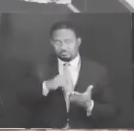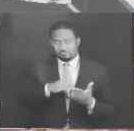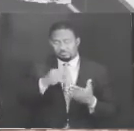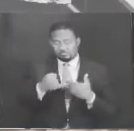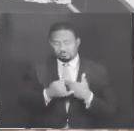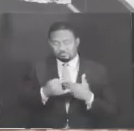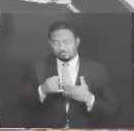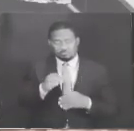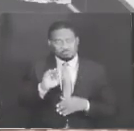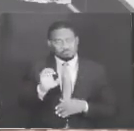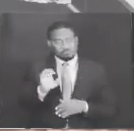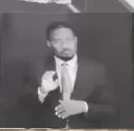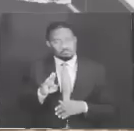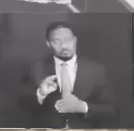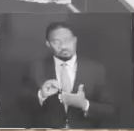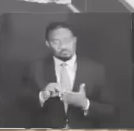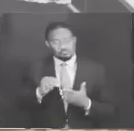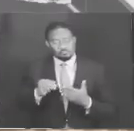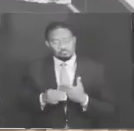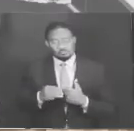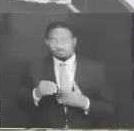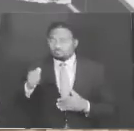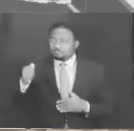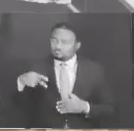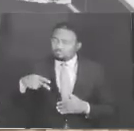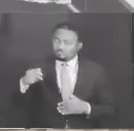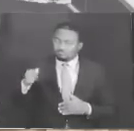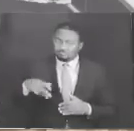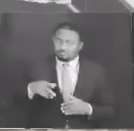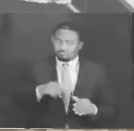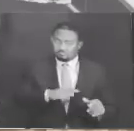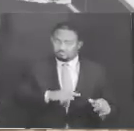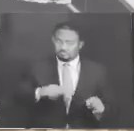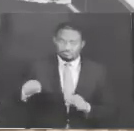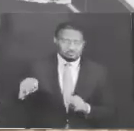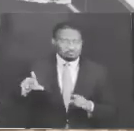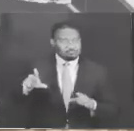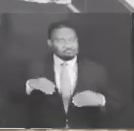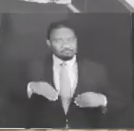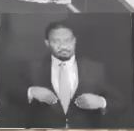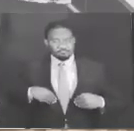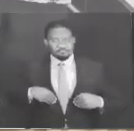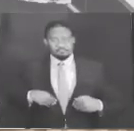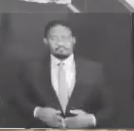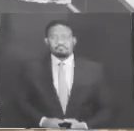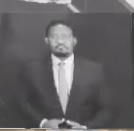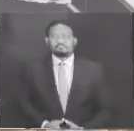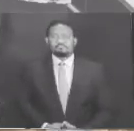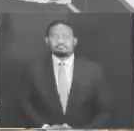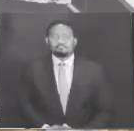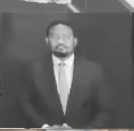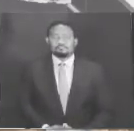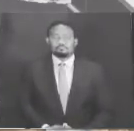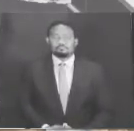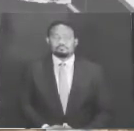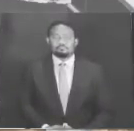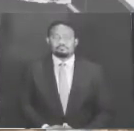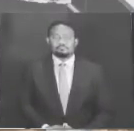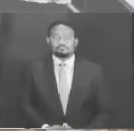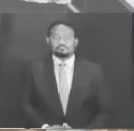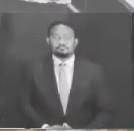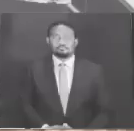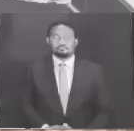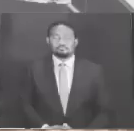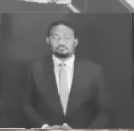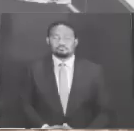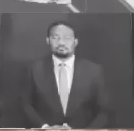March, and April 2025, all transferred and received by the Ghana Education Trust Fund.